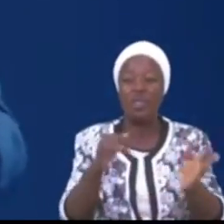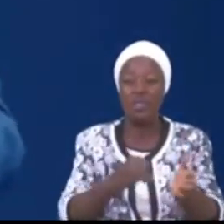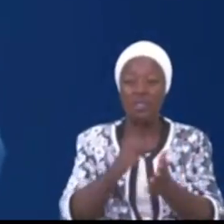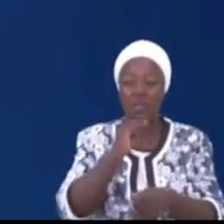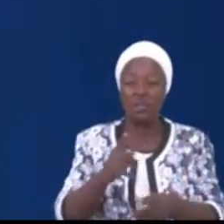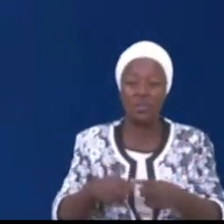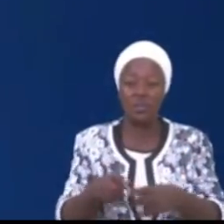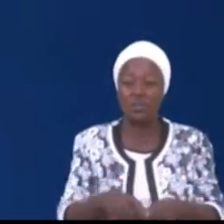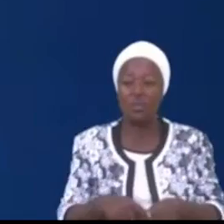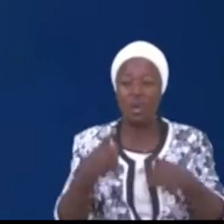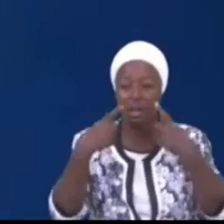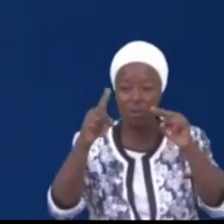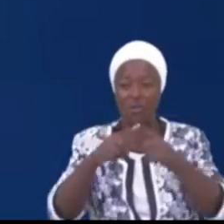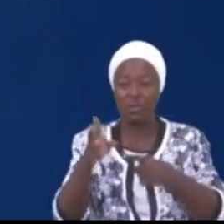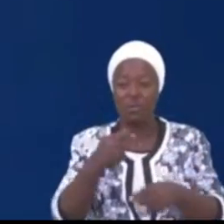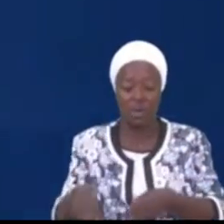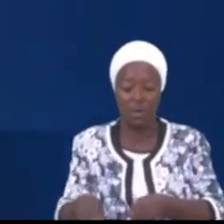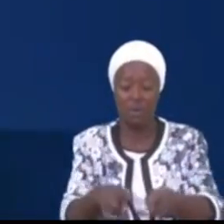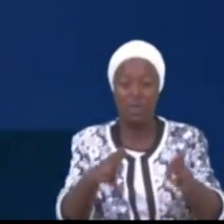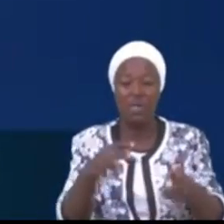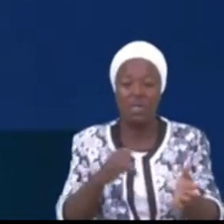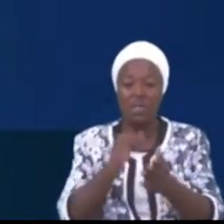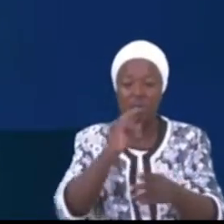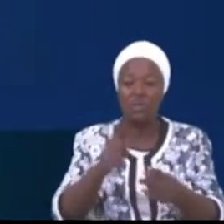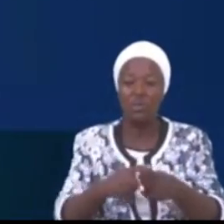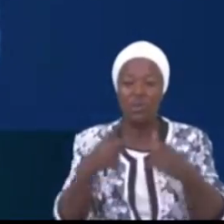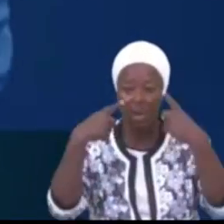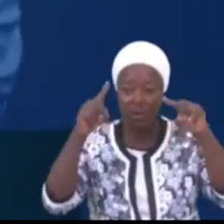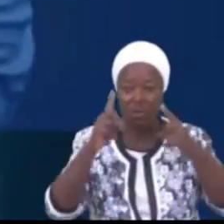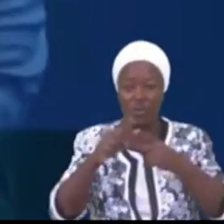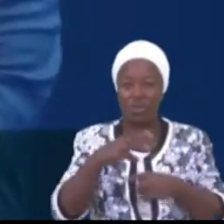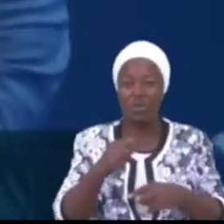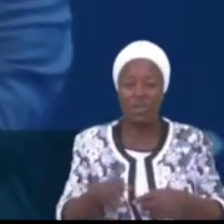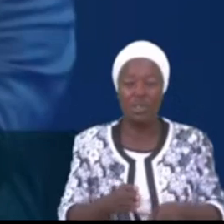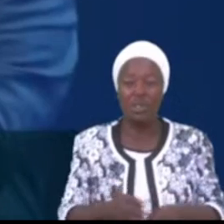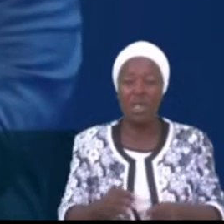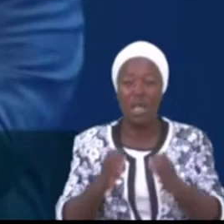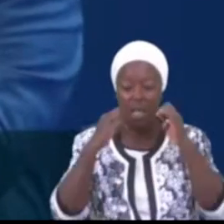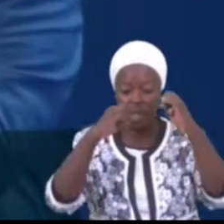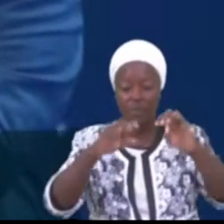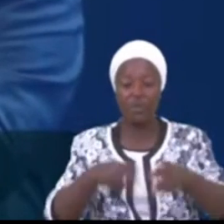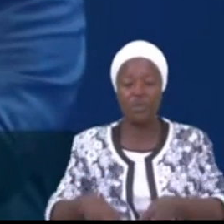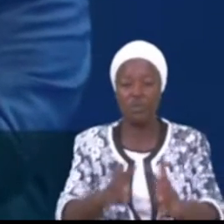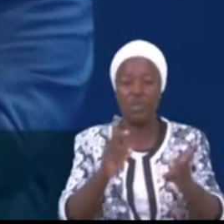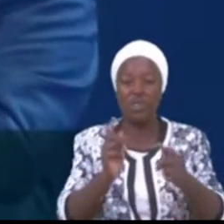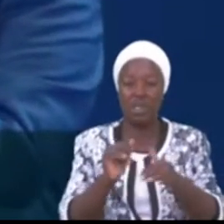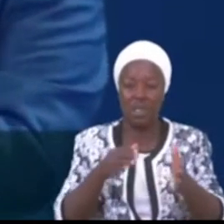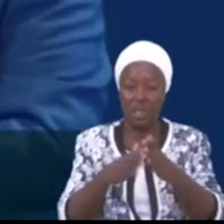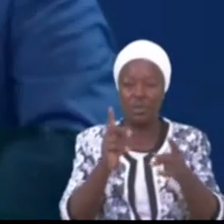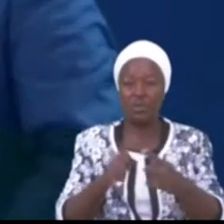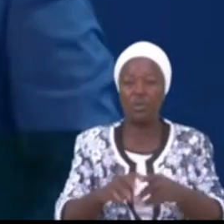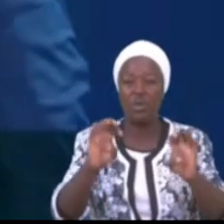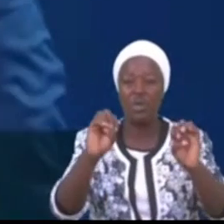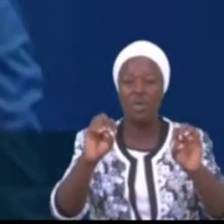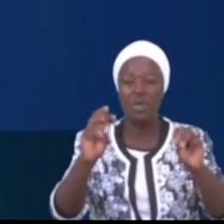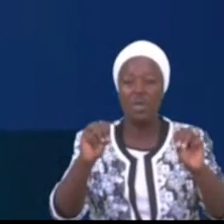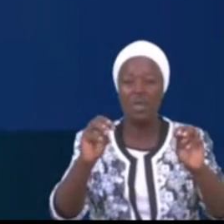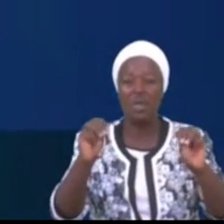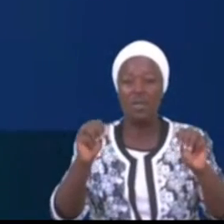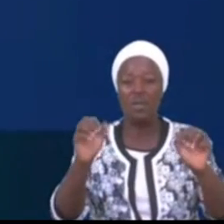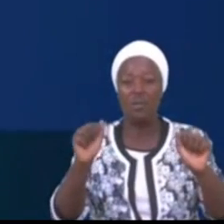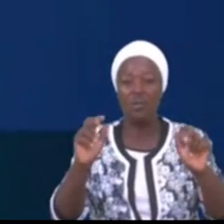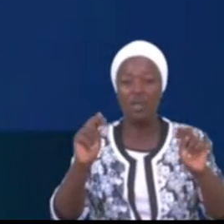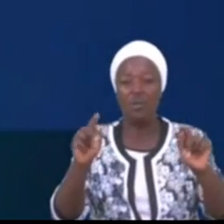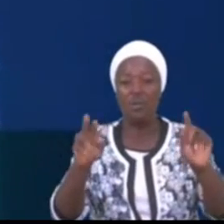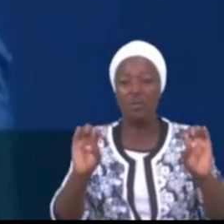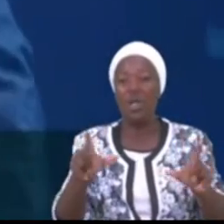to you the road, is to declare to you the expressway that leads to Emmanuel. And once